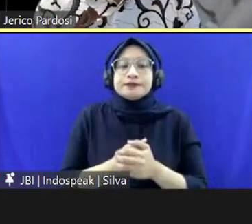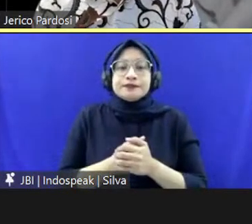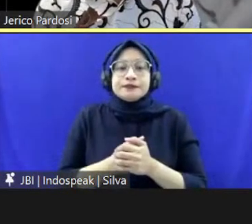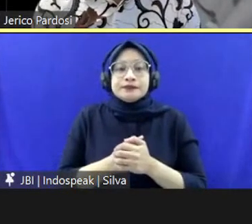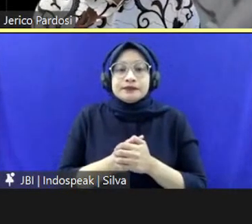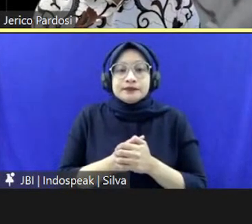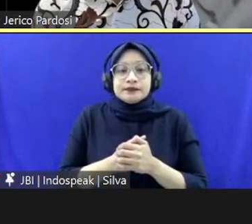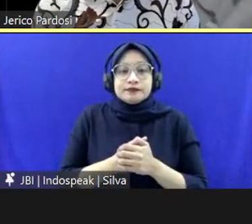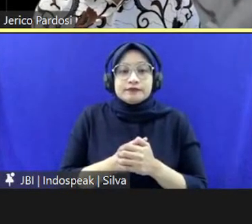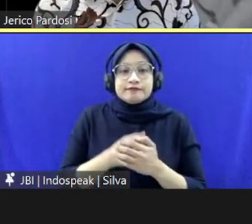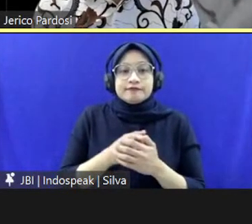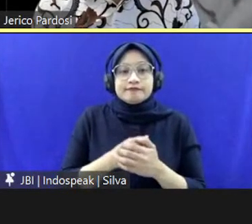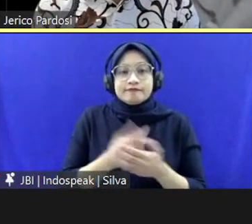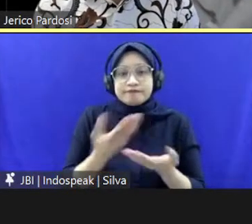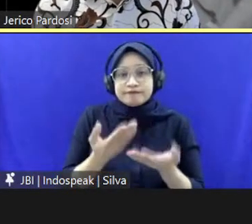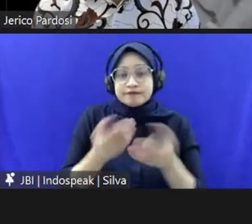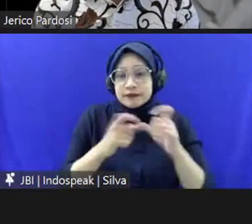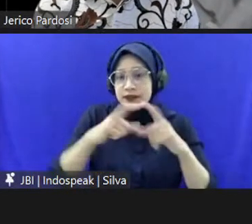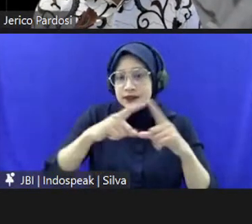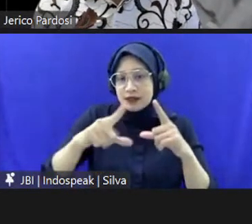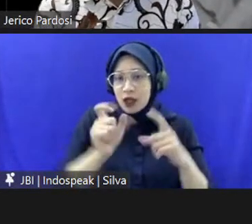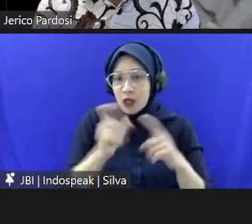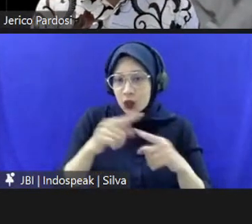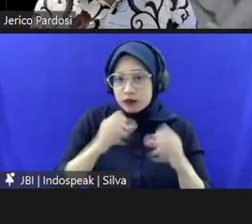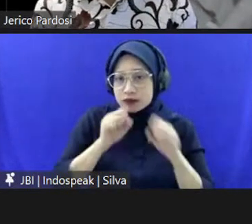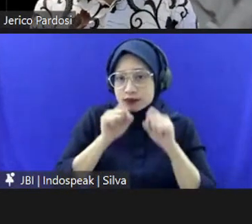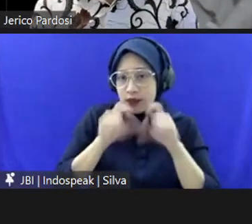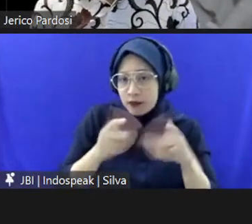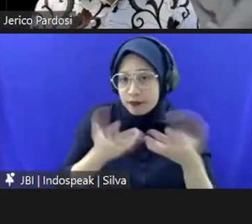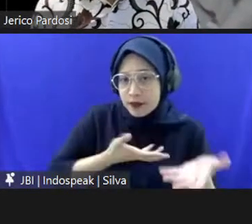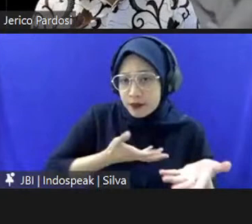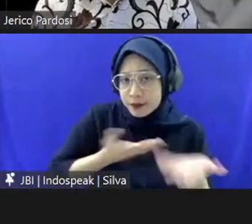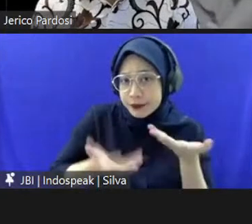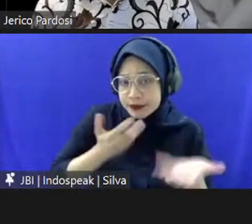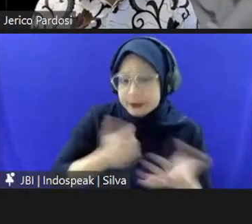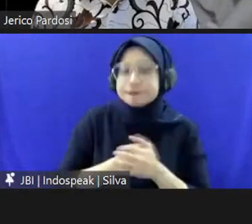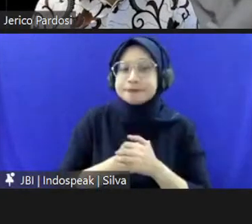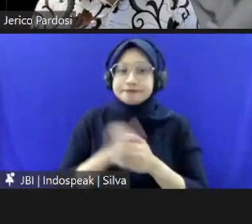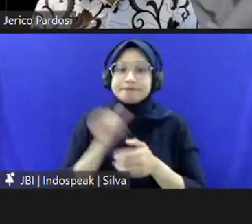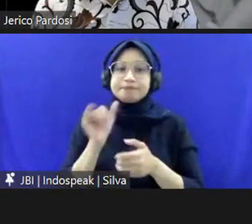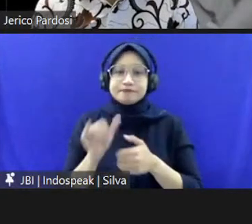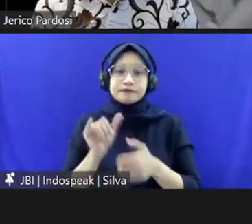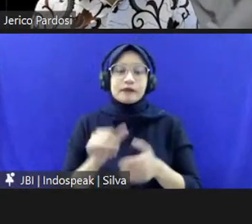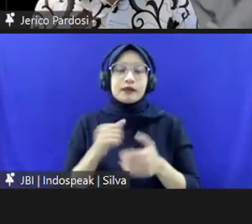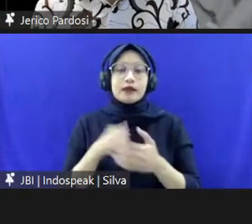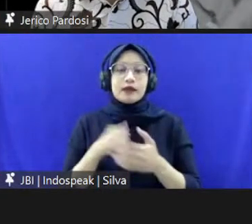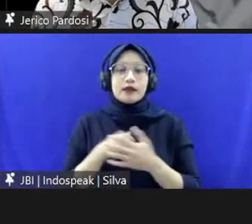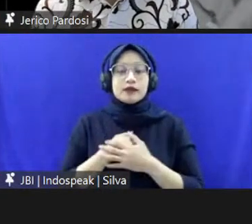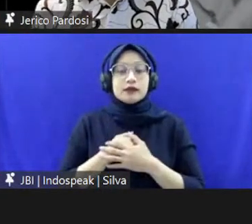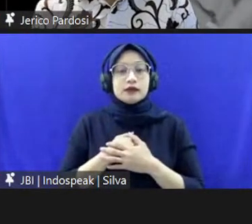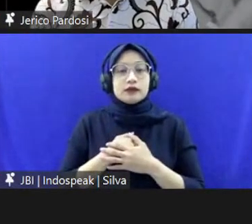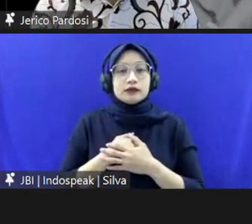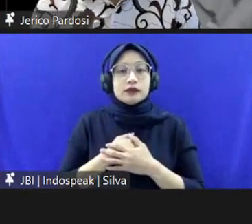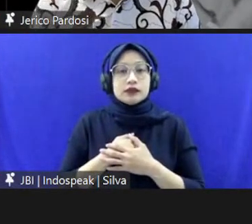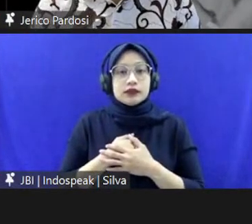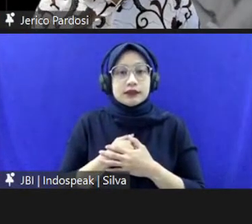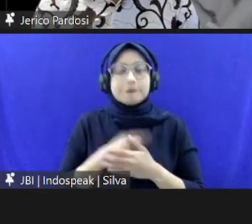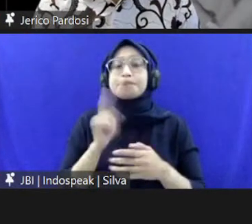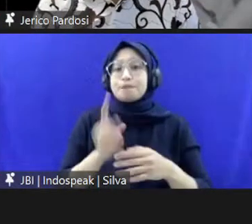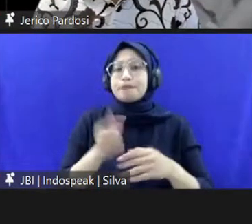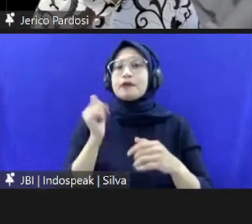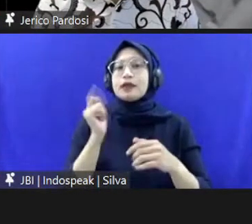Silakan Pak Salut, if you want to answer, or myself. Because thank you very much. Yes, it is true that the relationship